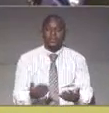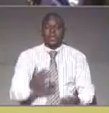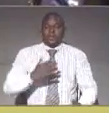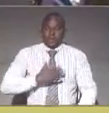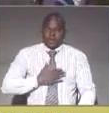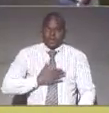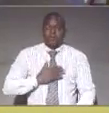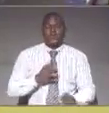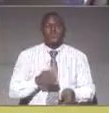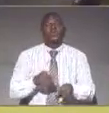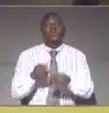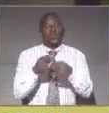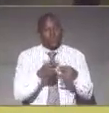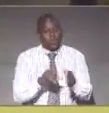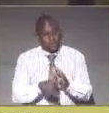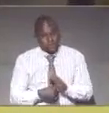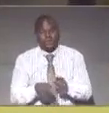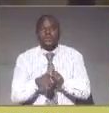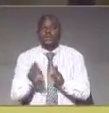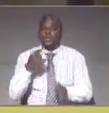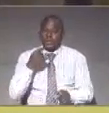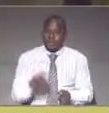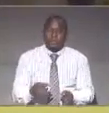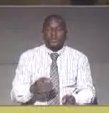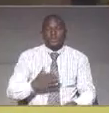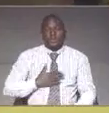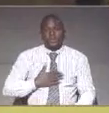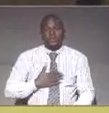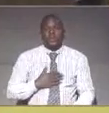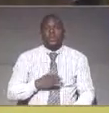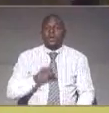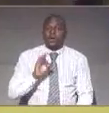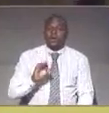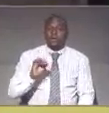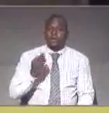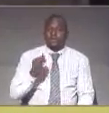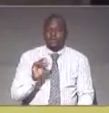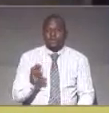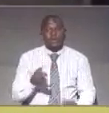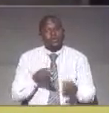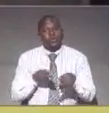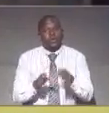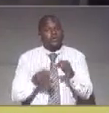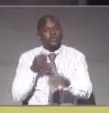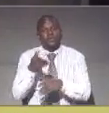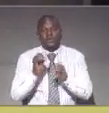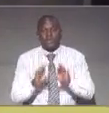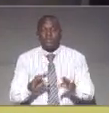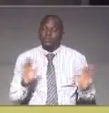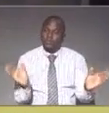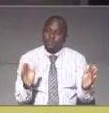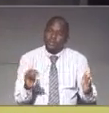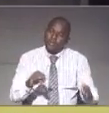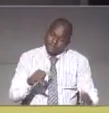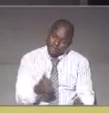are the people concerned. We said, you know, attacking FUFA is not the way forward. The way forward is to mobilize ourselves